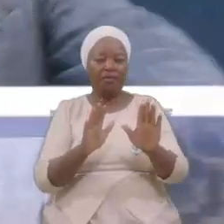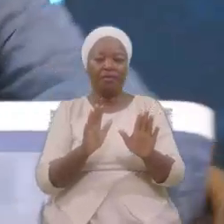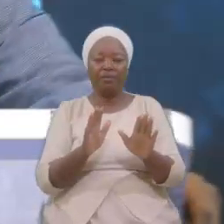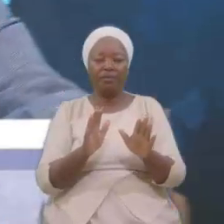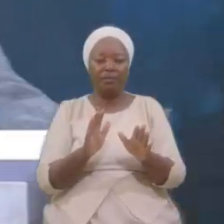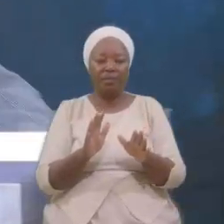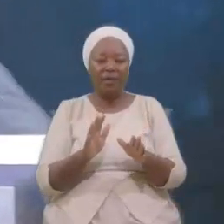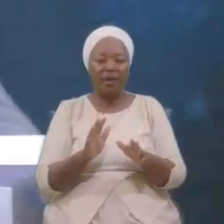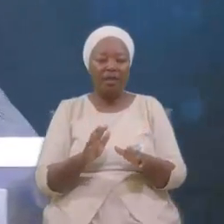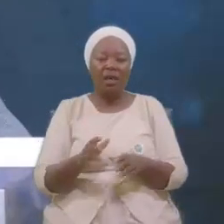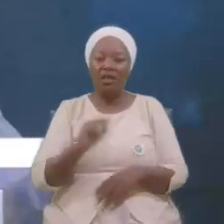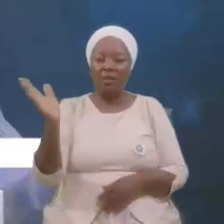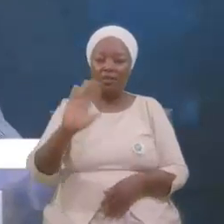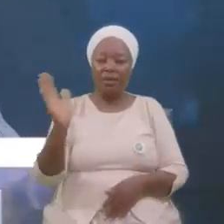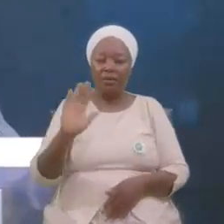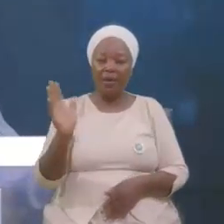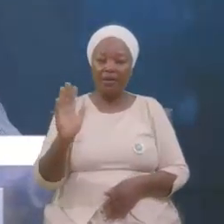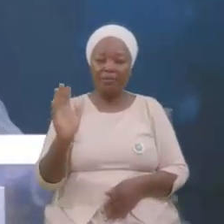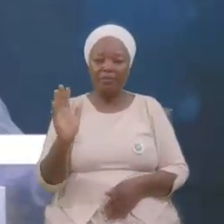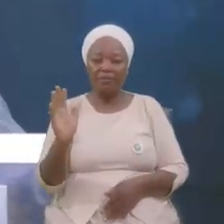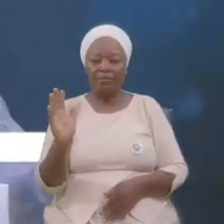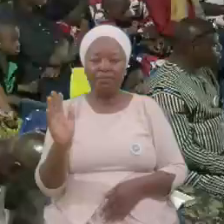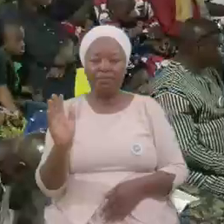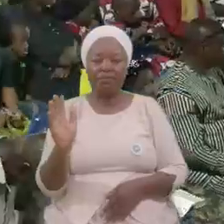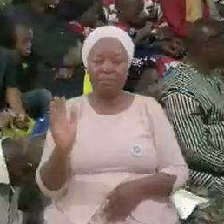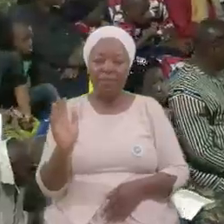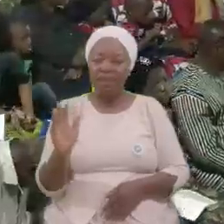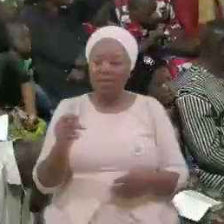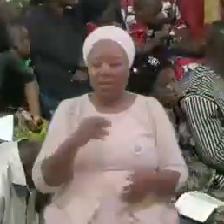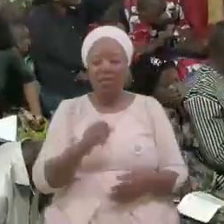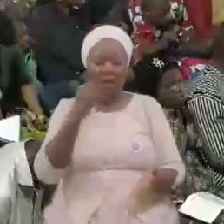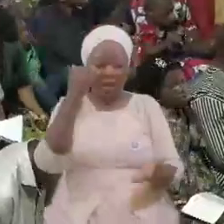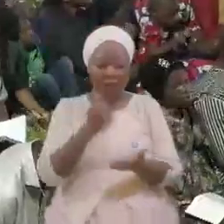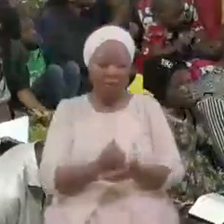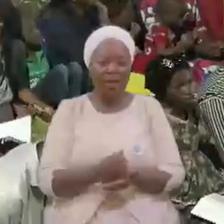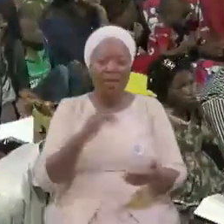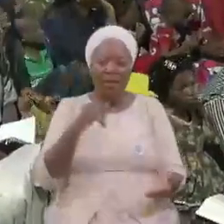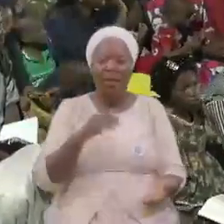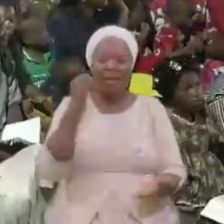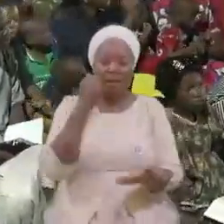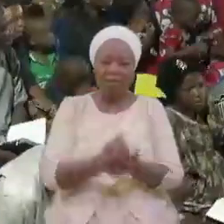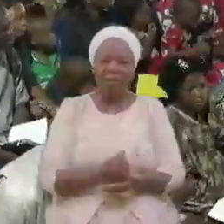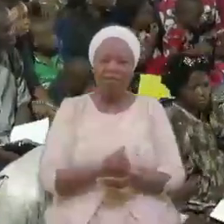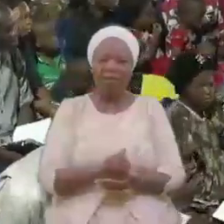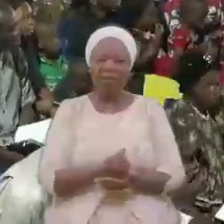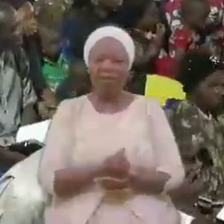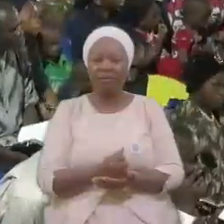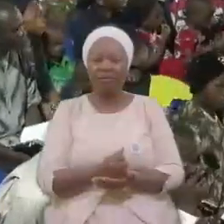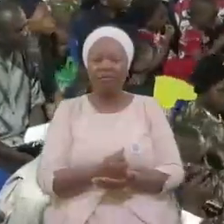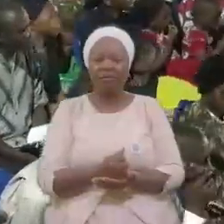I said, fear ye well. Amen. Amen. Say a good amen. Amen.